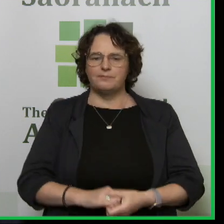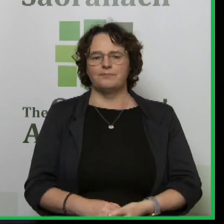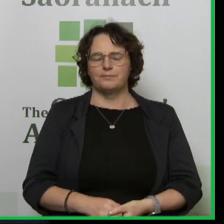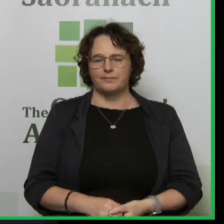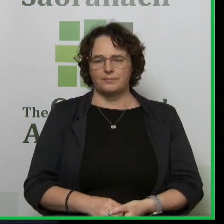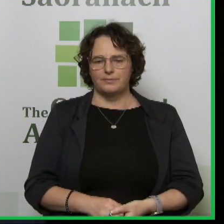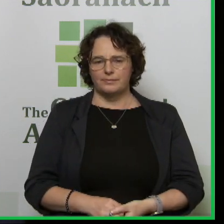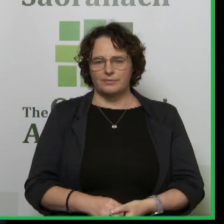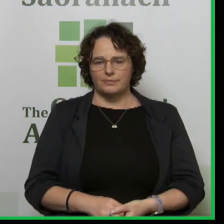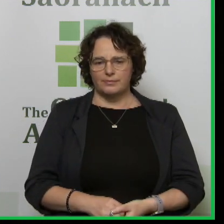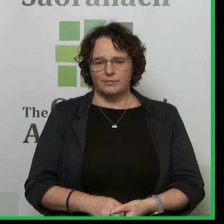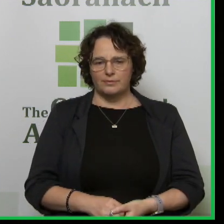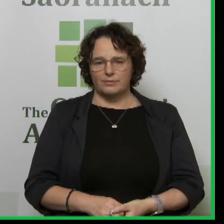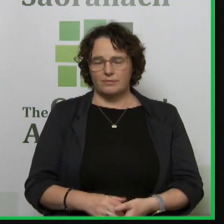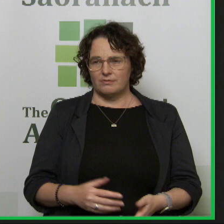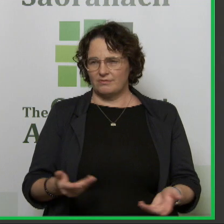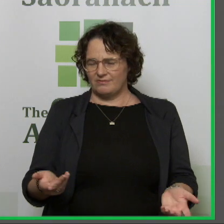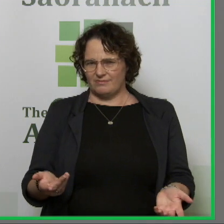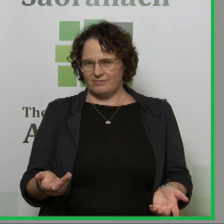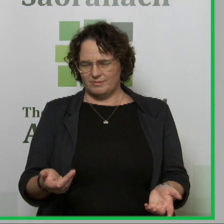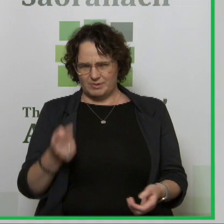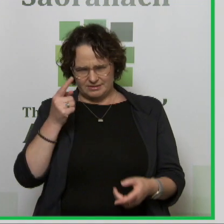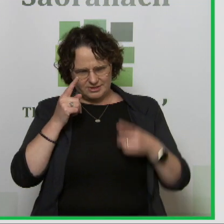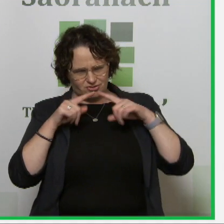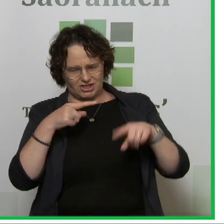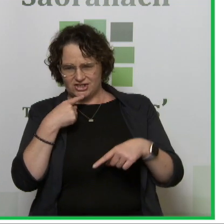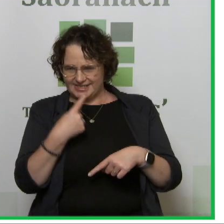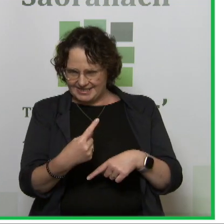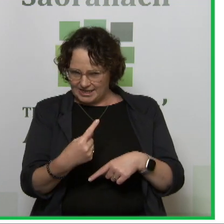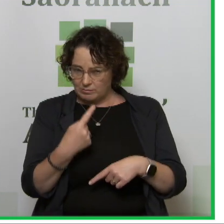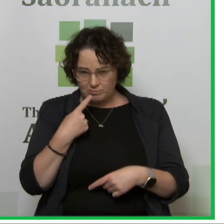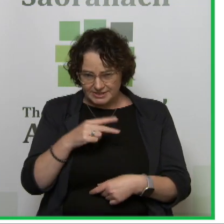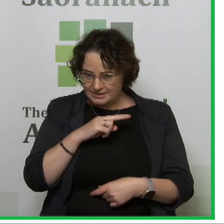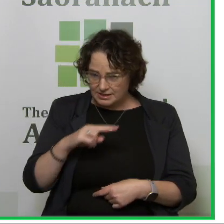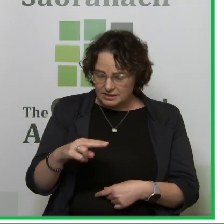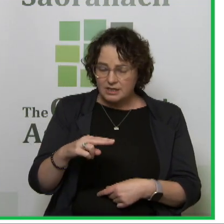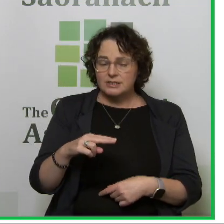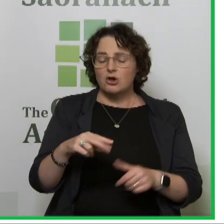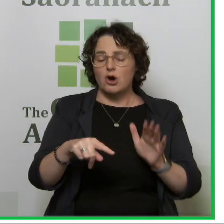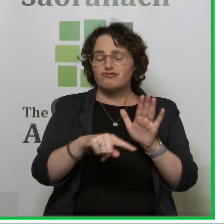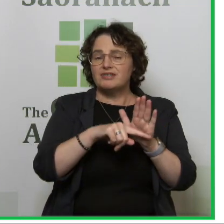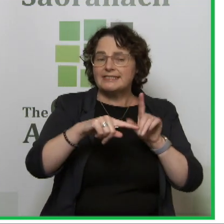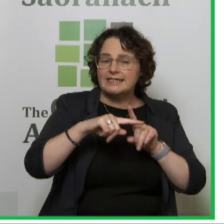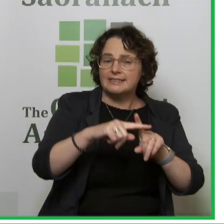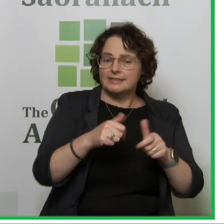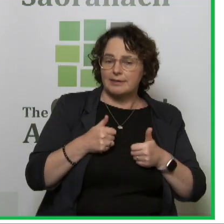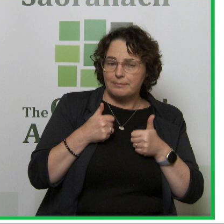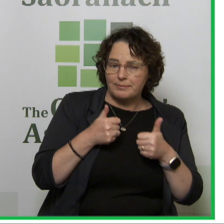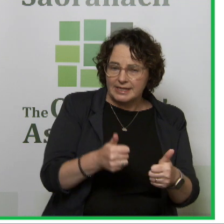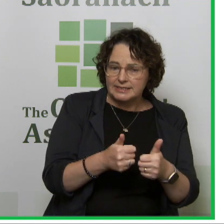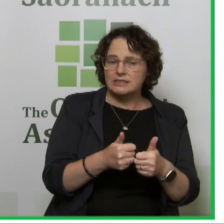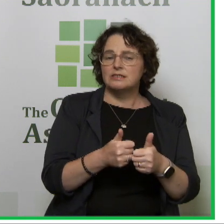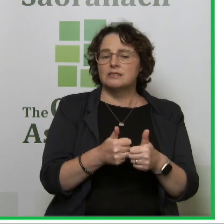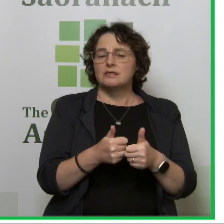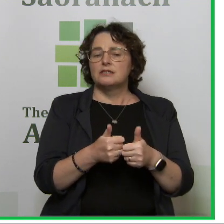So this may seem a really weird thing to say in one way, but it's not. So resilience is the capacity in life where your